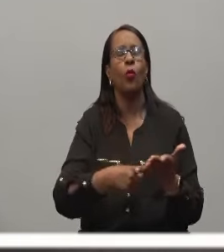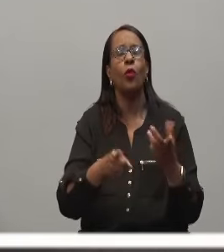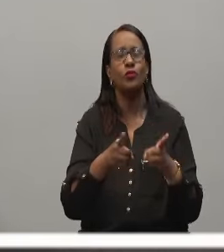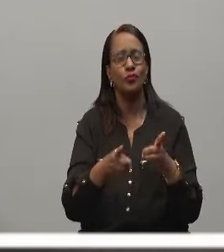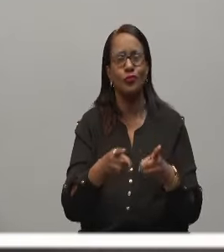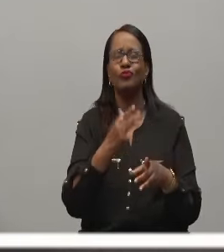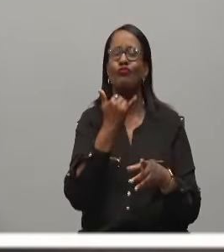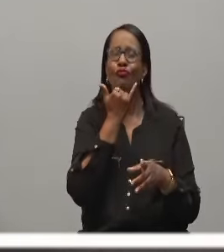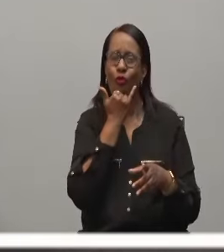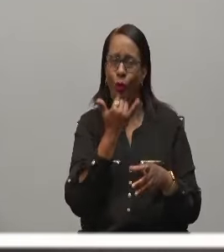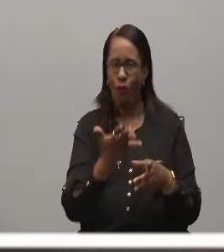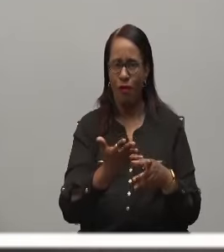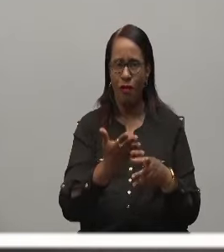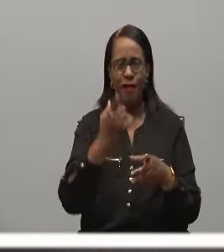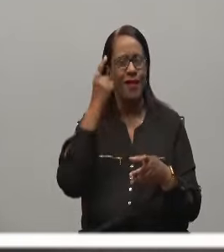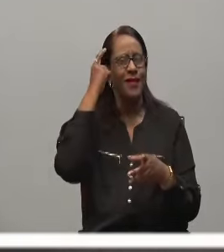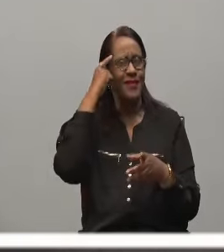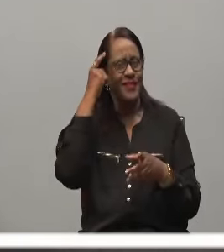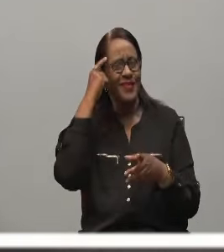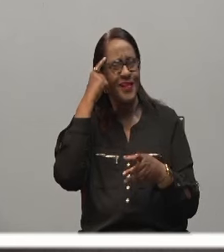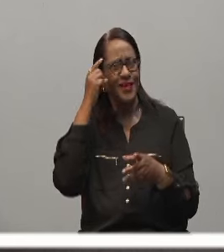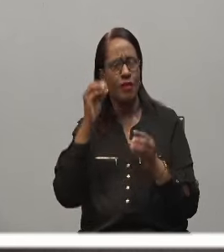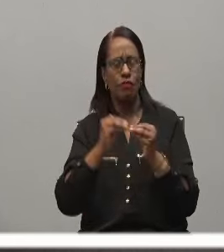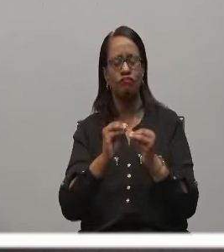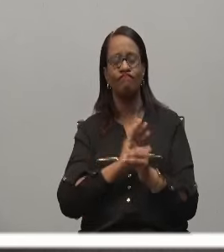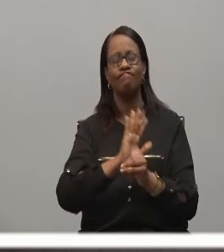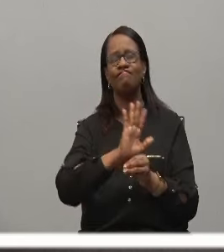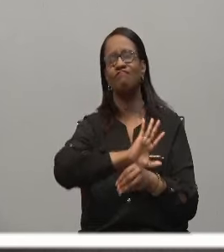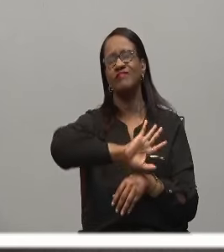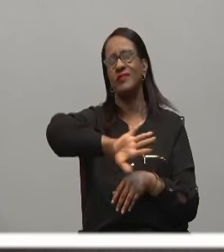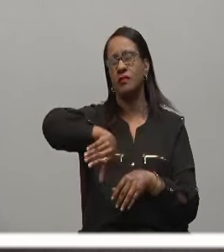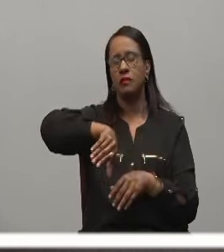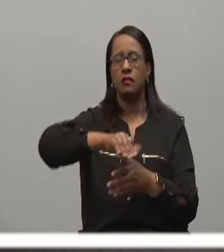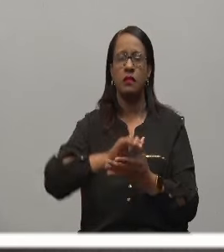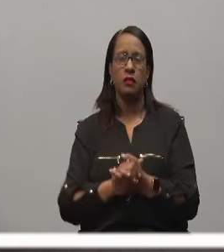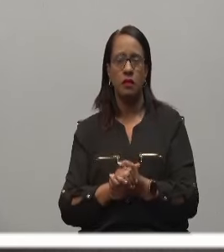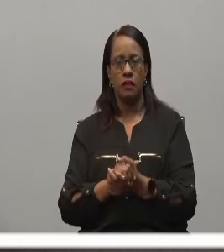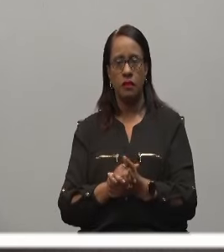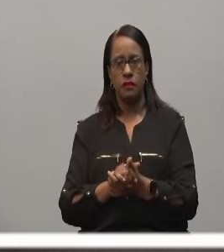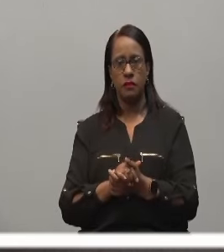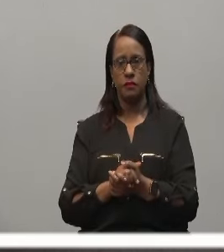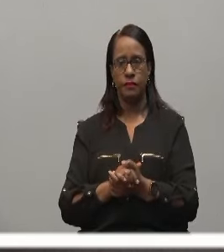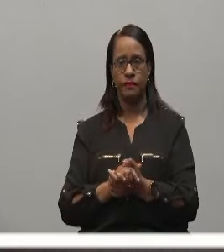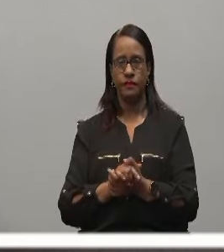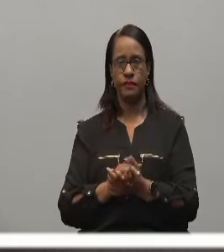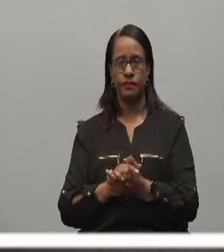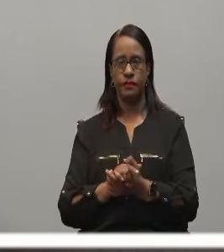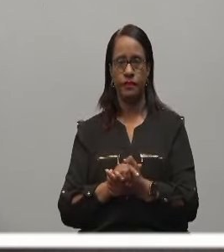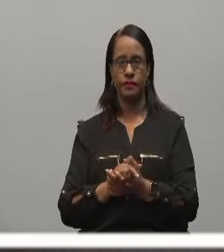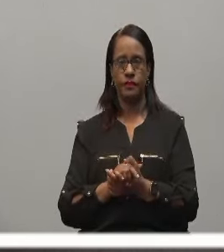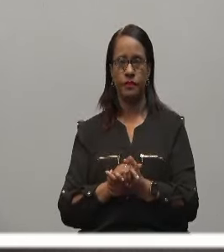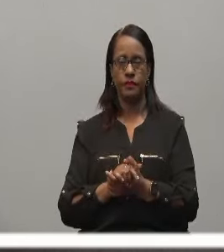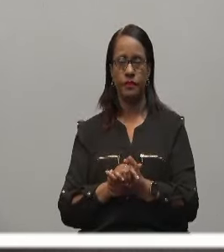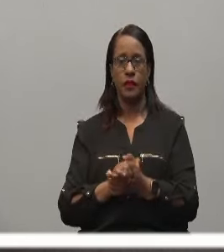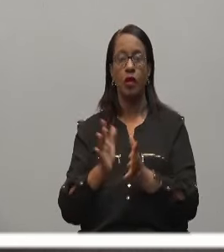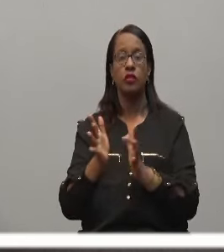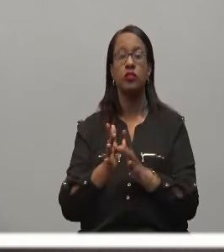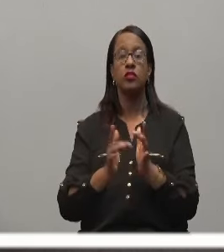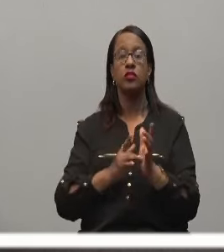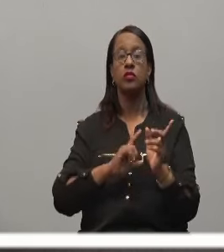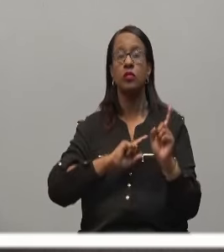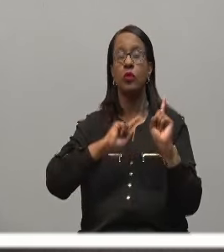into Galilee, and there he proclaimed the good news from God. The time has come, he said. The kingdom of God is close at